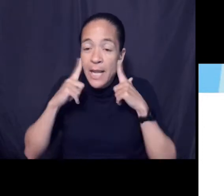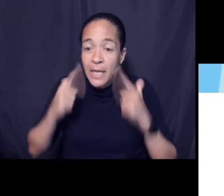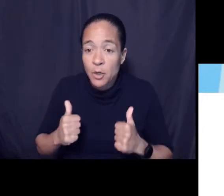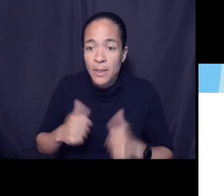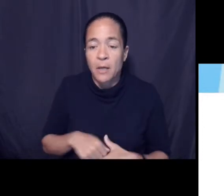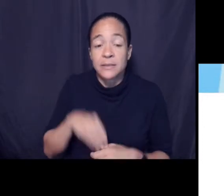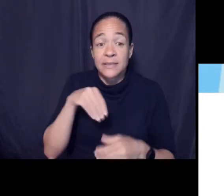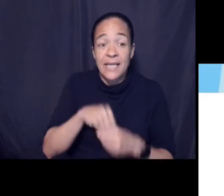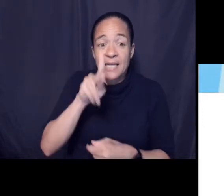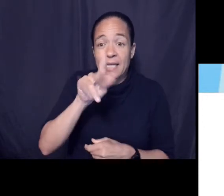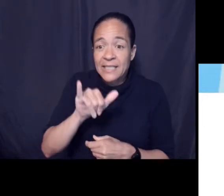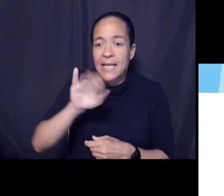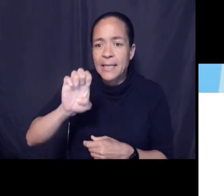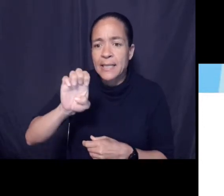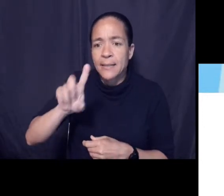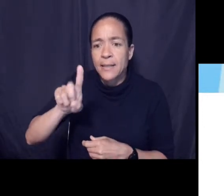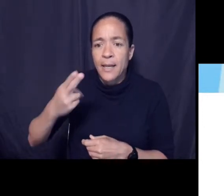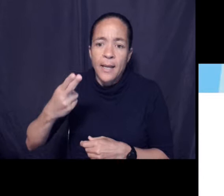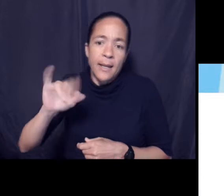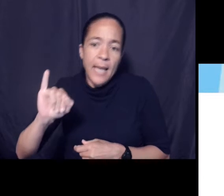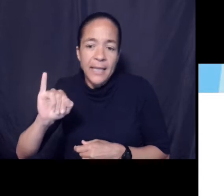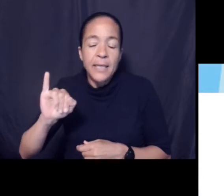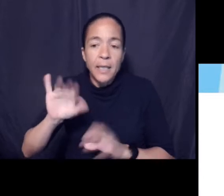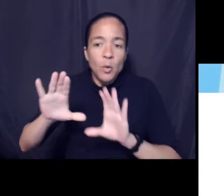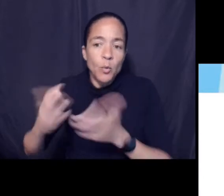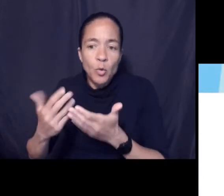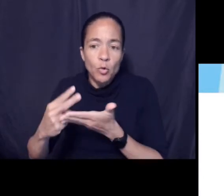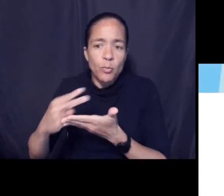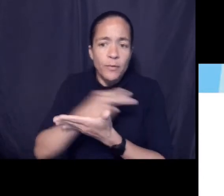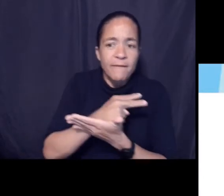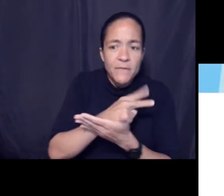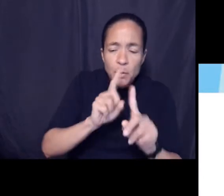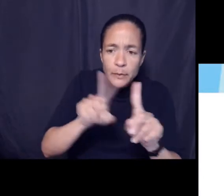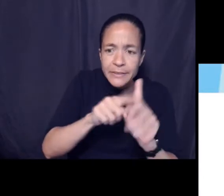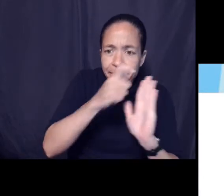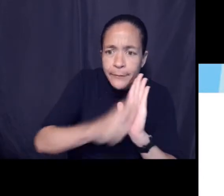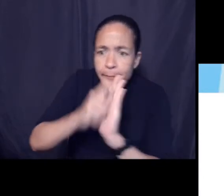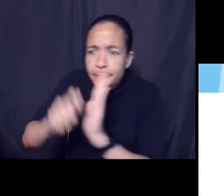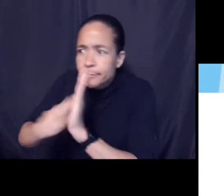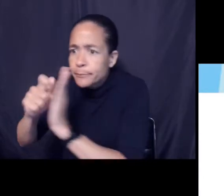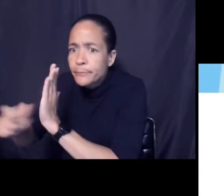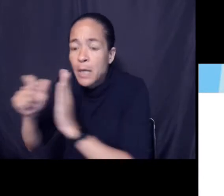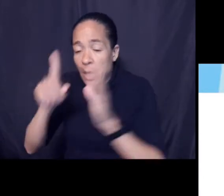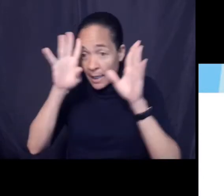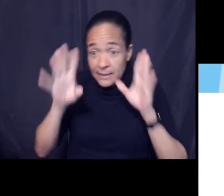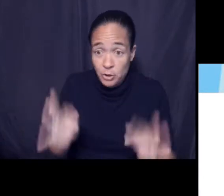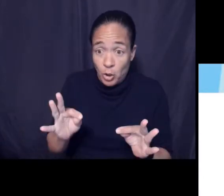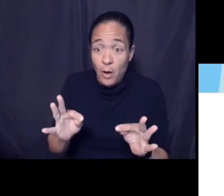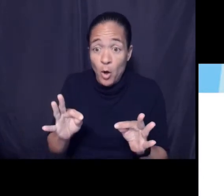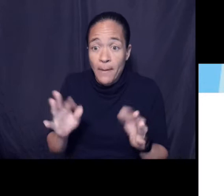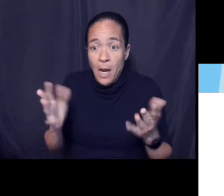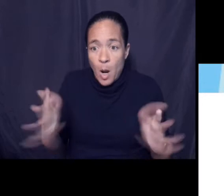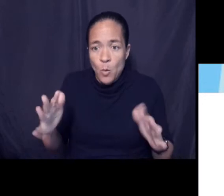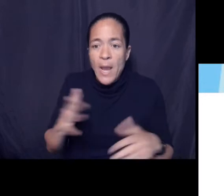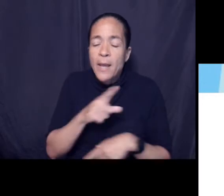In Kentucky, our EDDI group did a review of literature and determined that all babies in Kentucky with